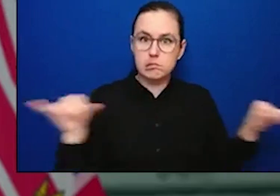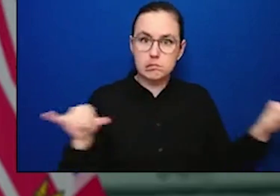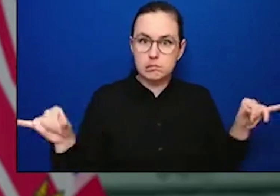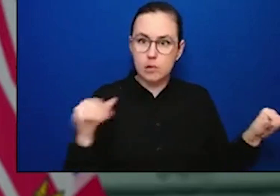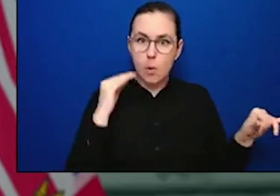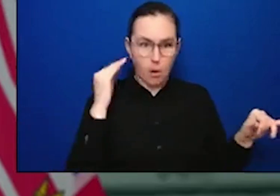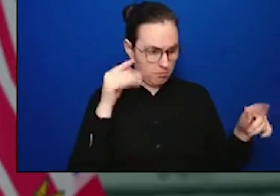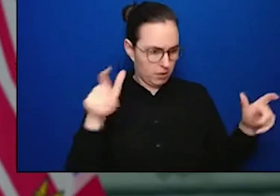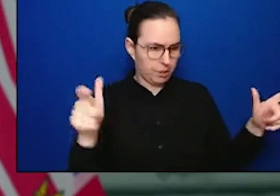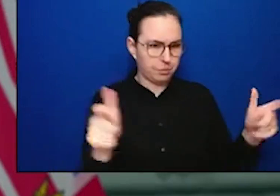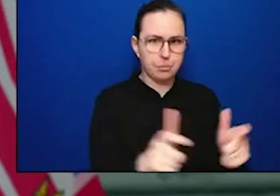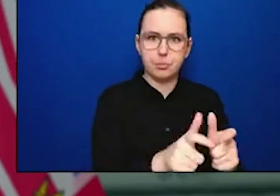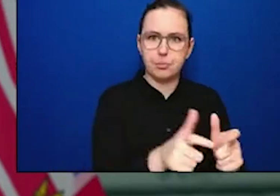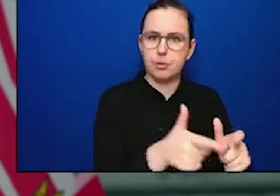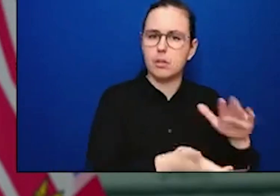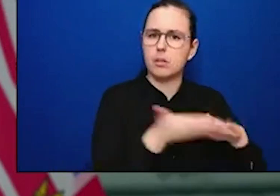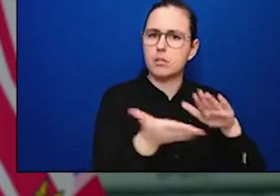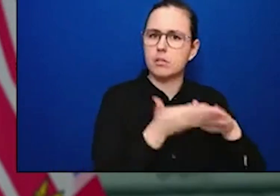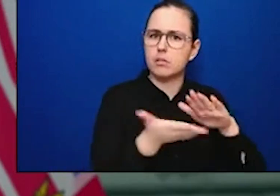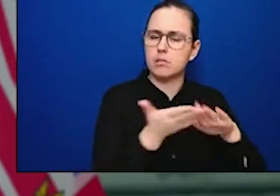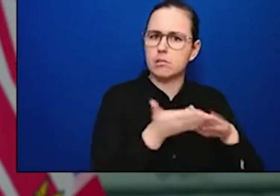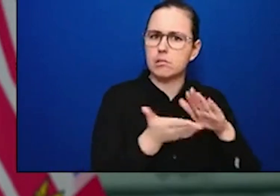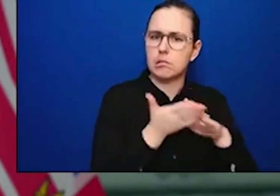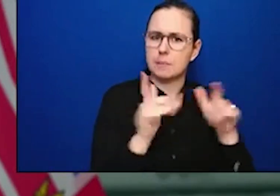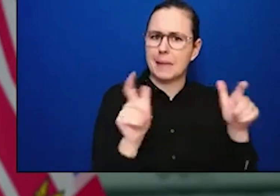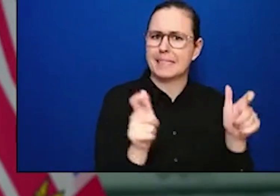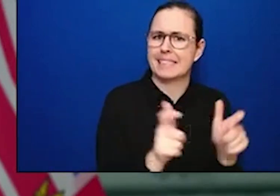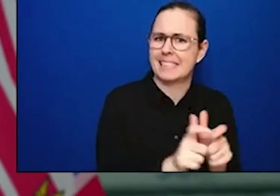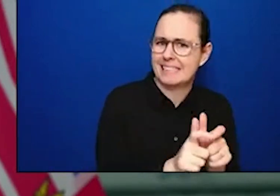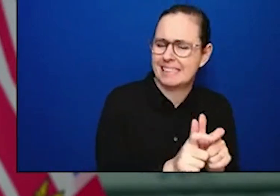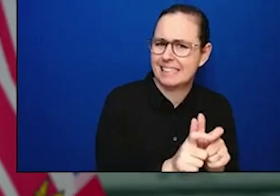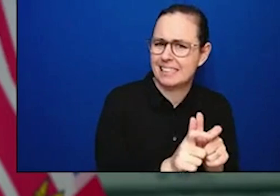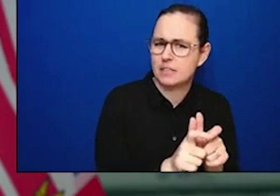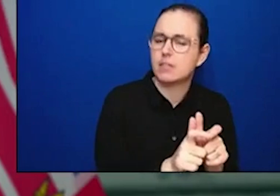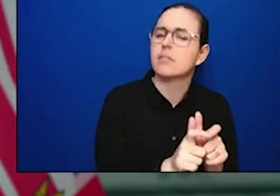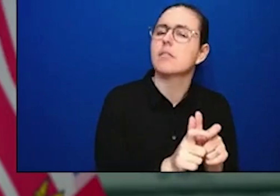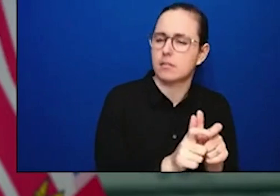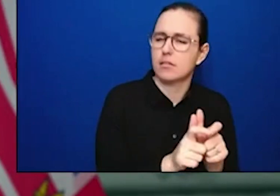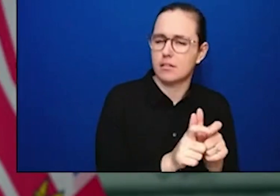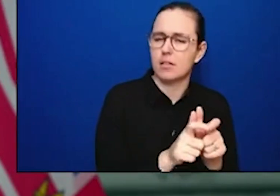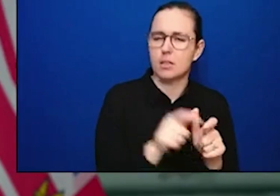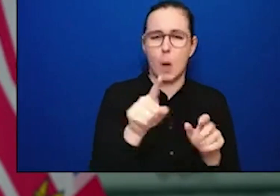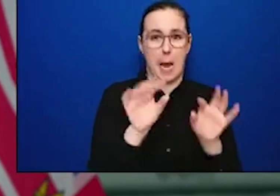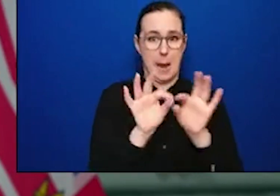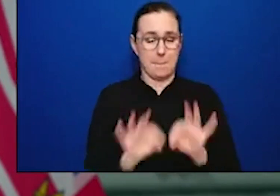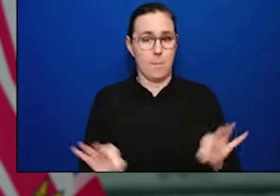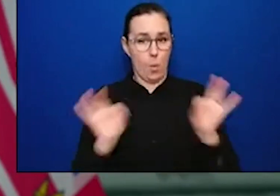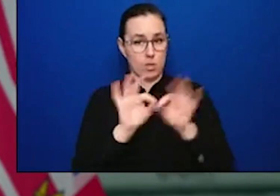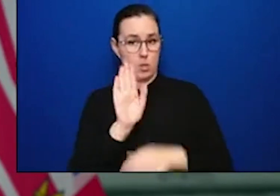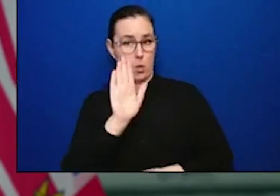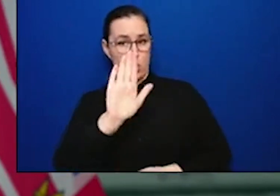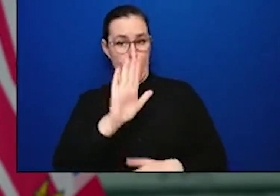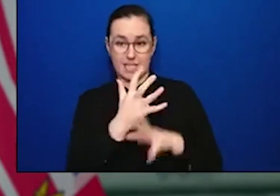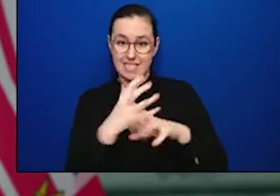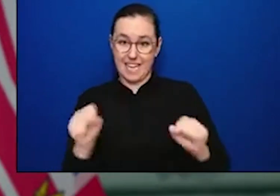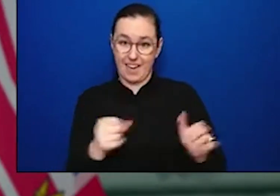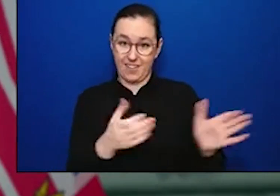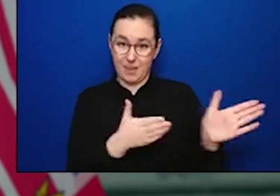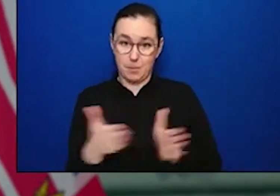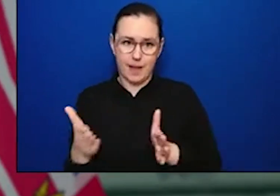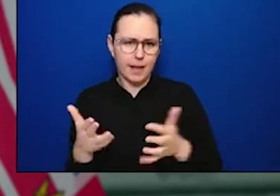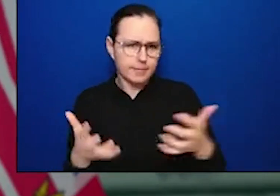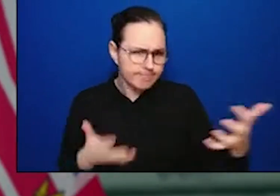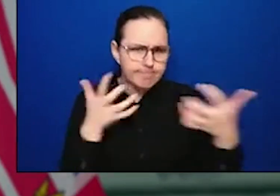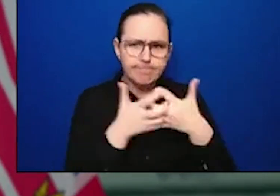to reactivate those COVID-19 safety plans. Those were the layers of protection specific to your business that allowed you